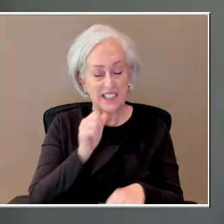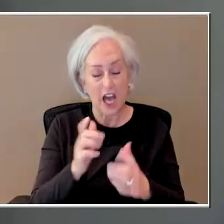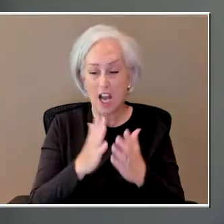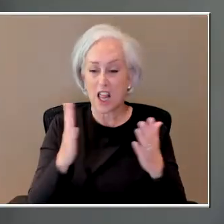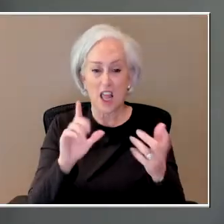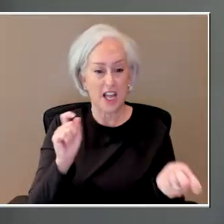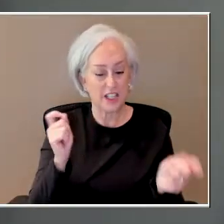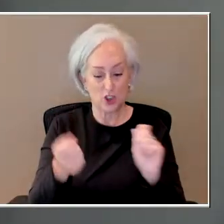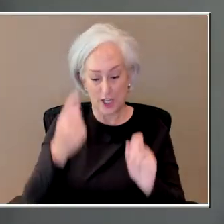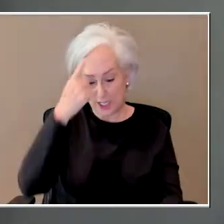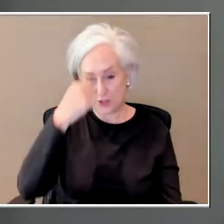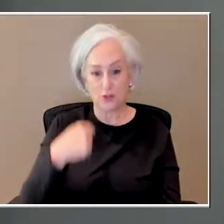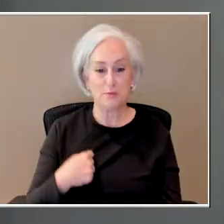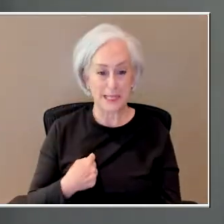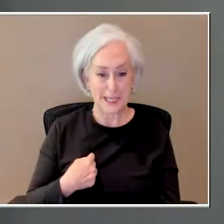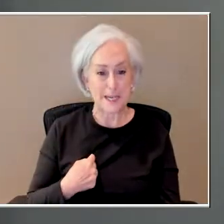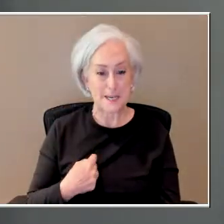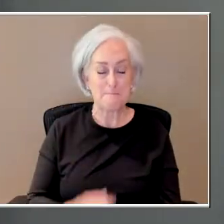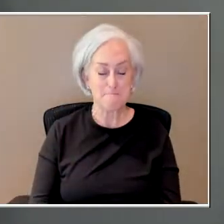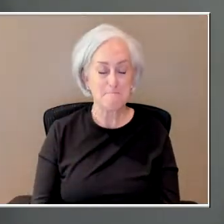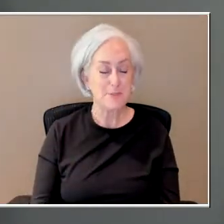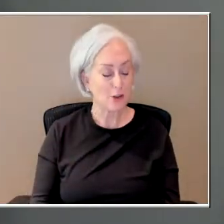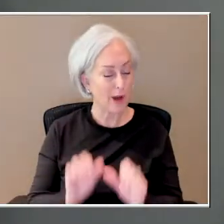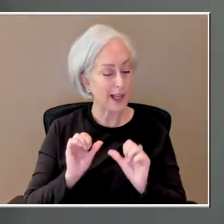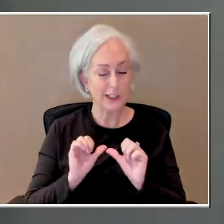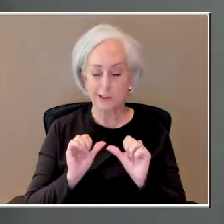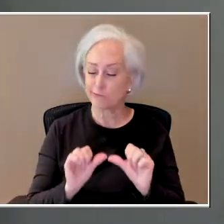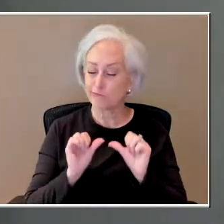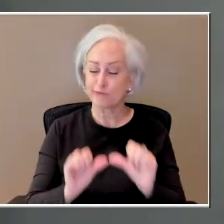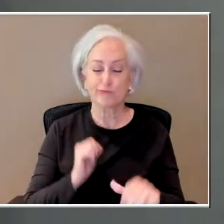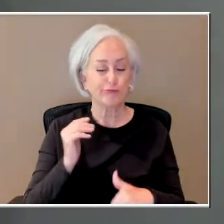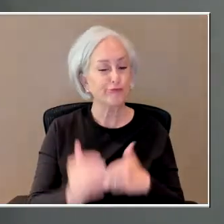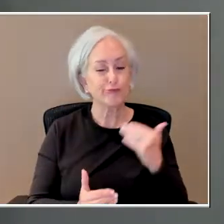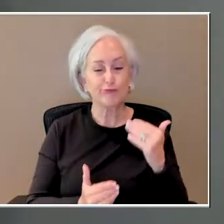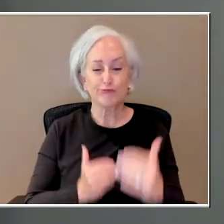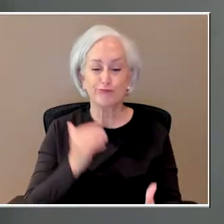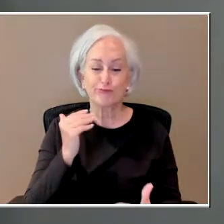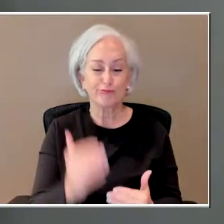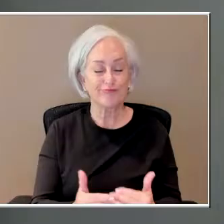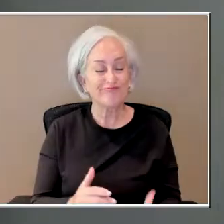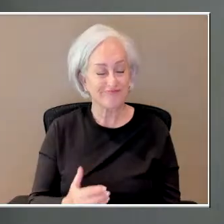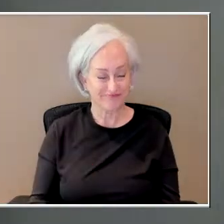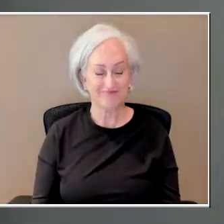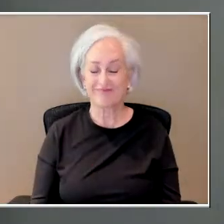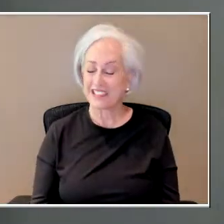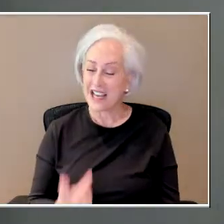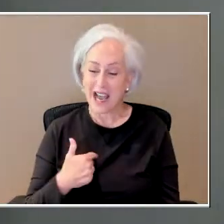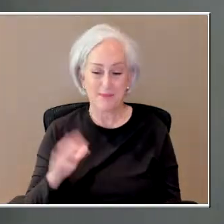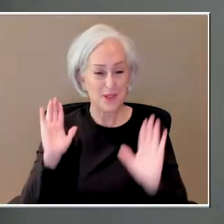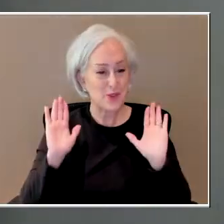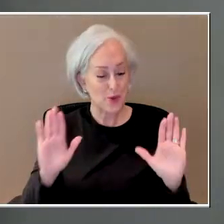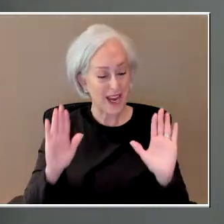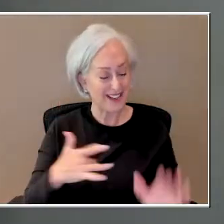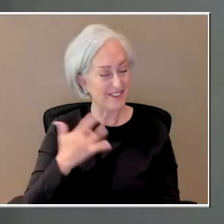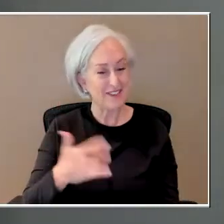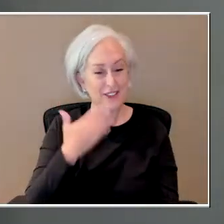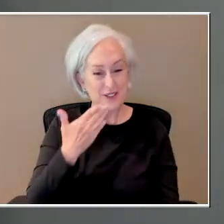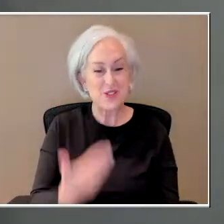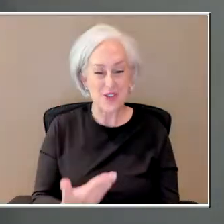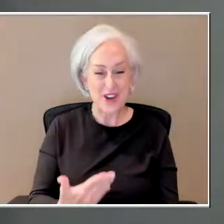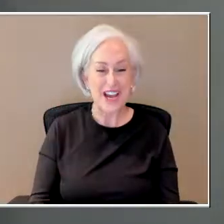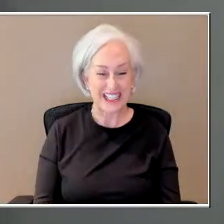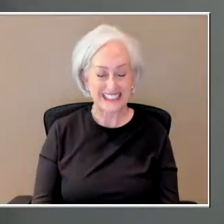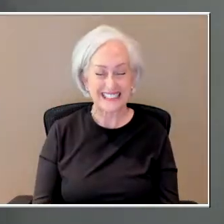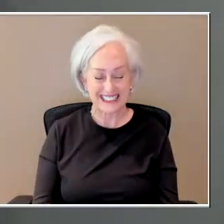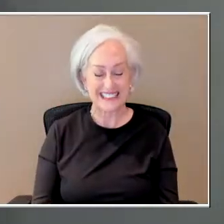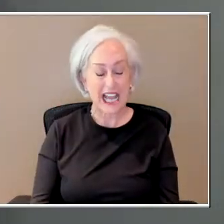me. So I keep doing what I'm doing, and yeah, I'm doing great. I feel good, and I